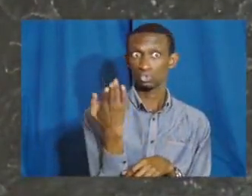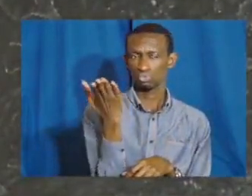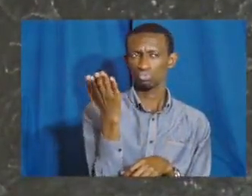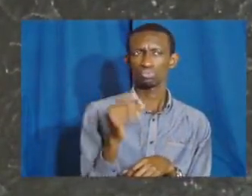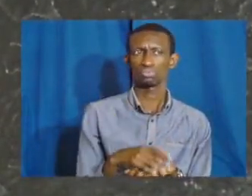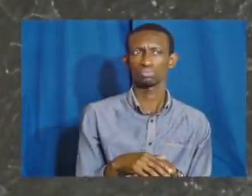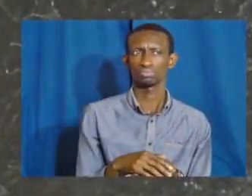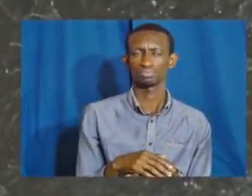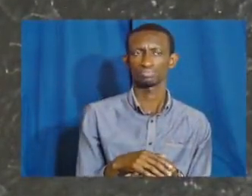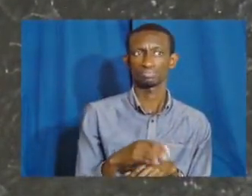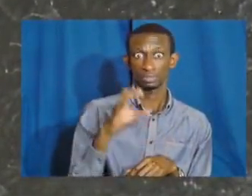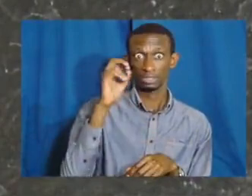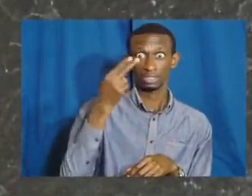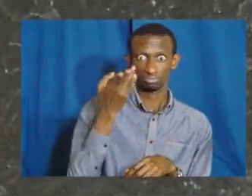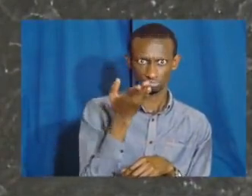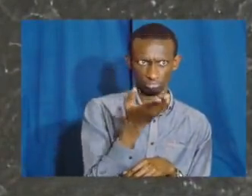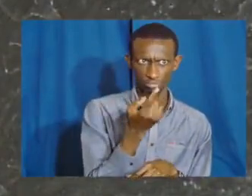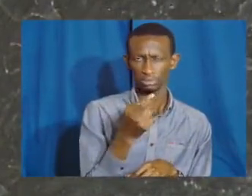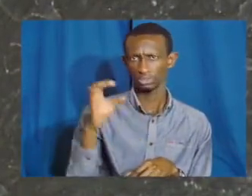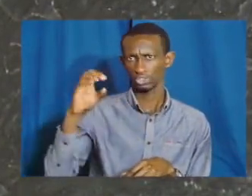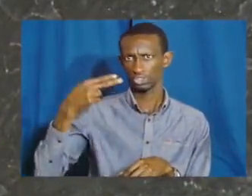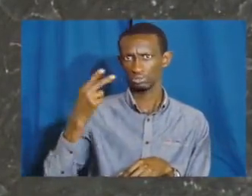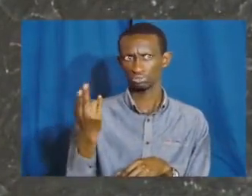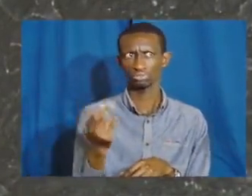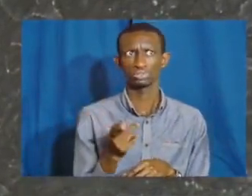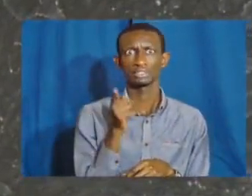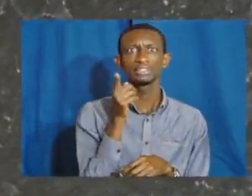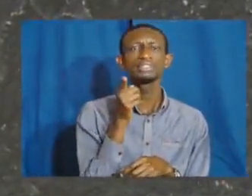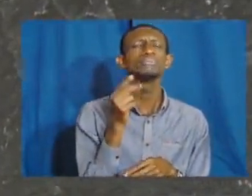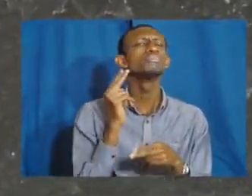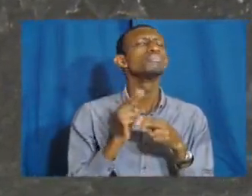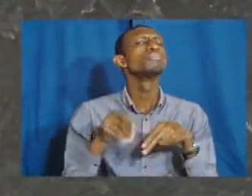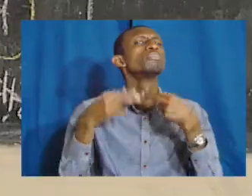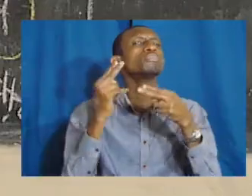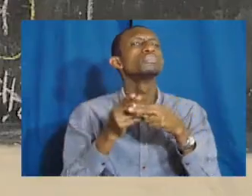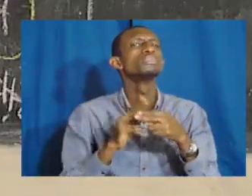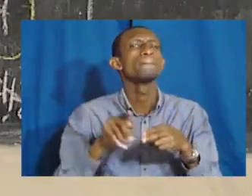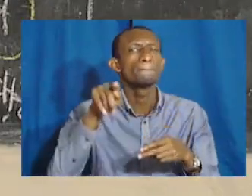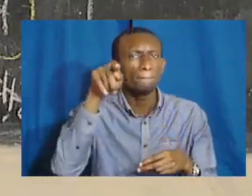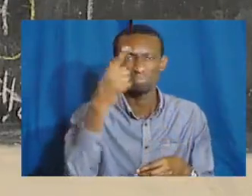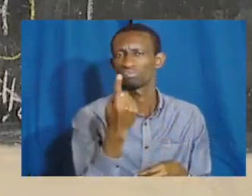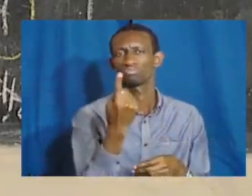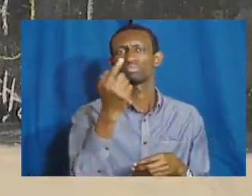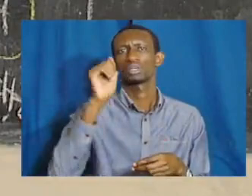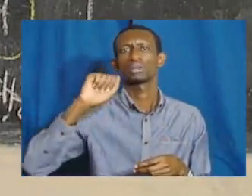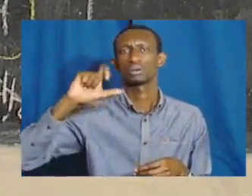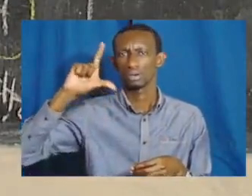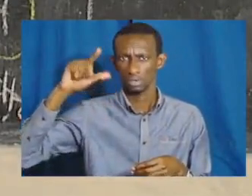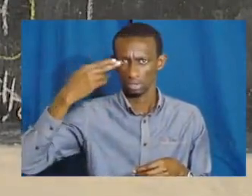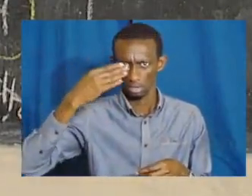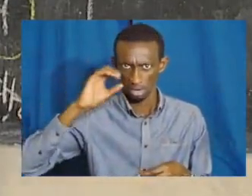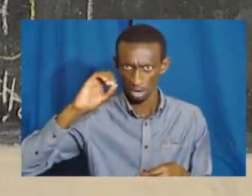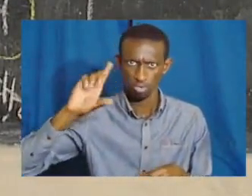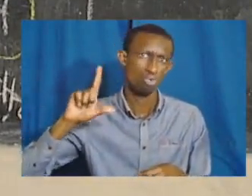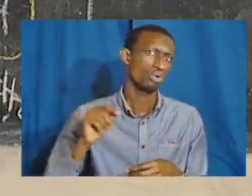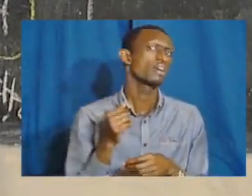and then these 2 hydrogen atoms. So that is a primary alcohol. If you